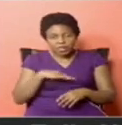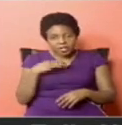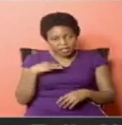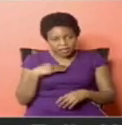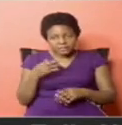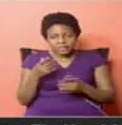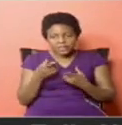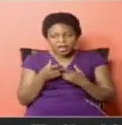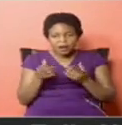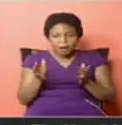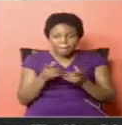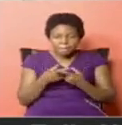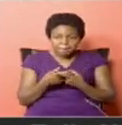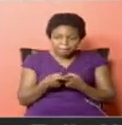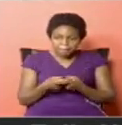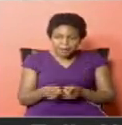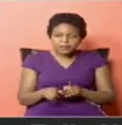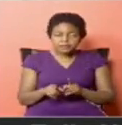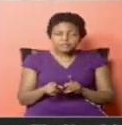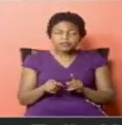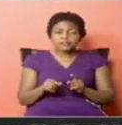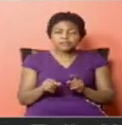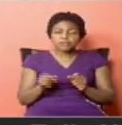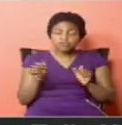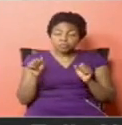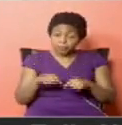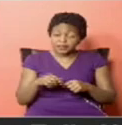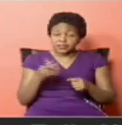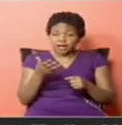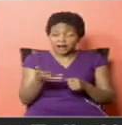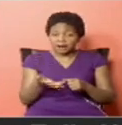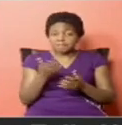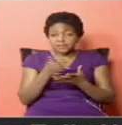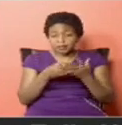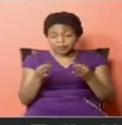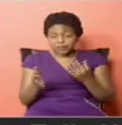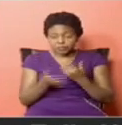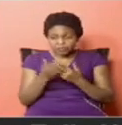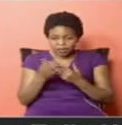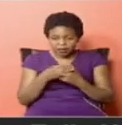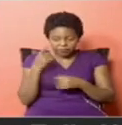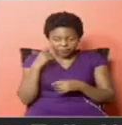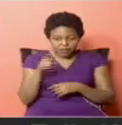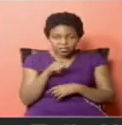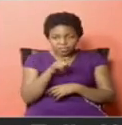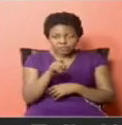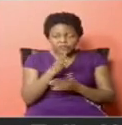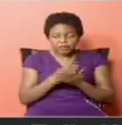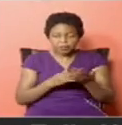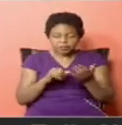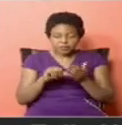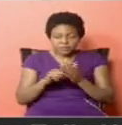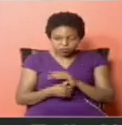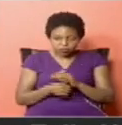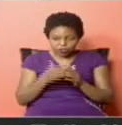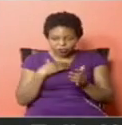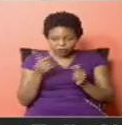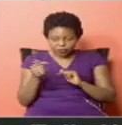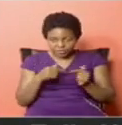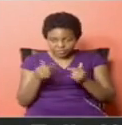and yet there is nothing to cater for you. So those are issues I would like us to ponder. Thank you very